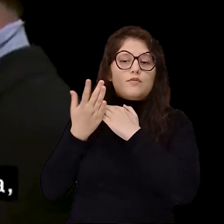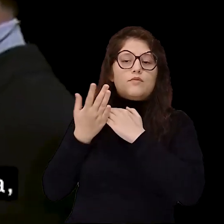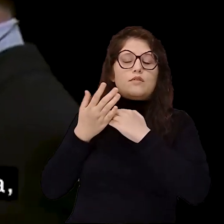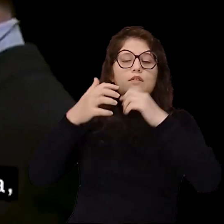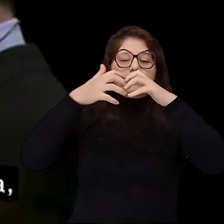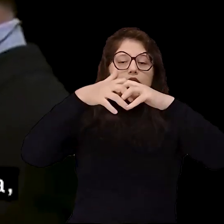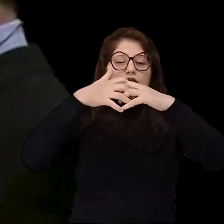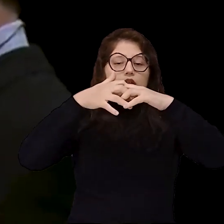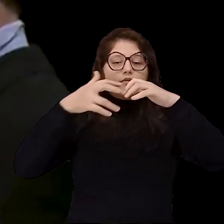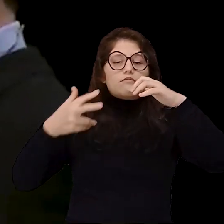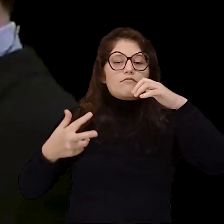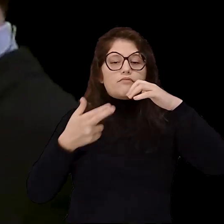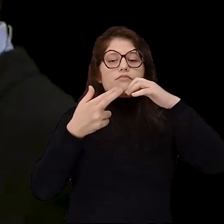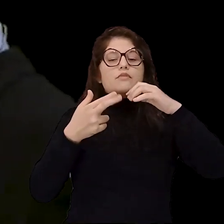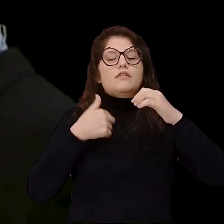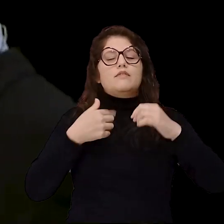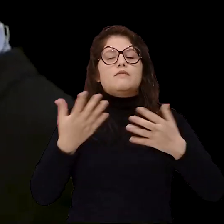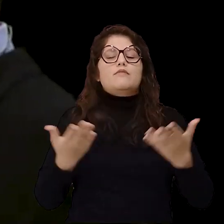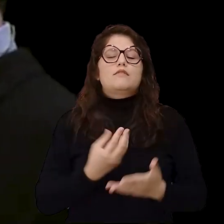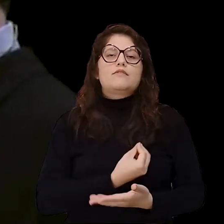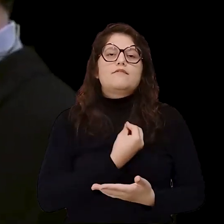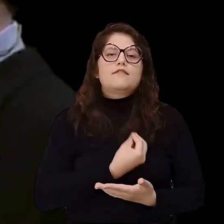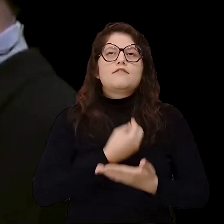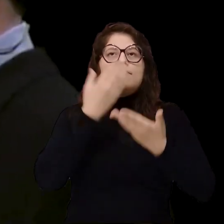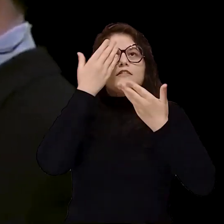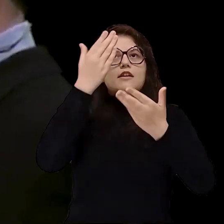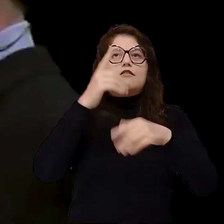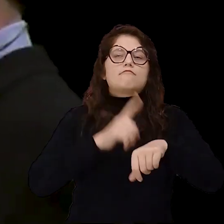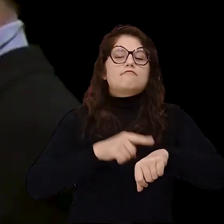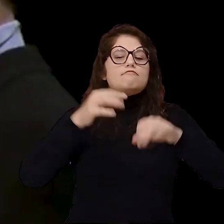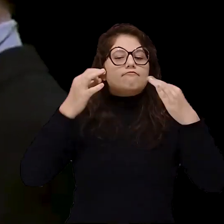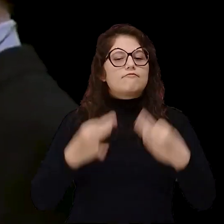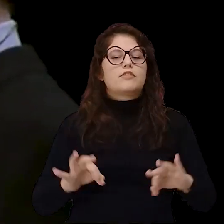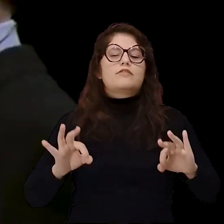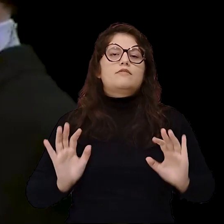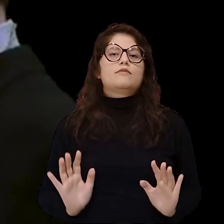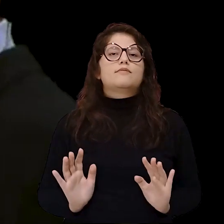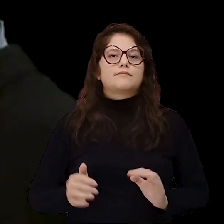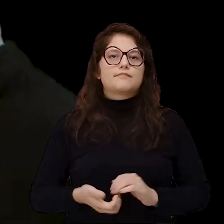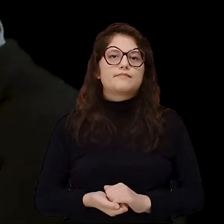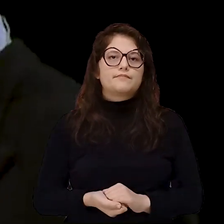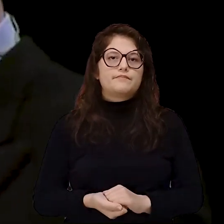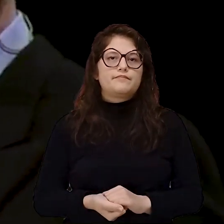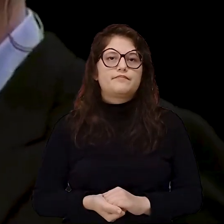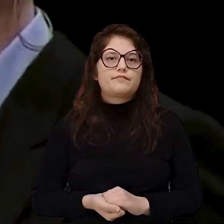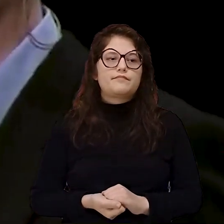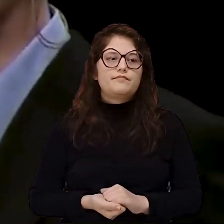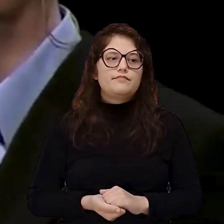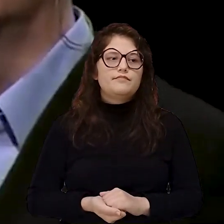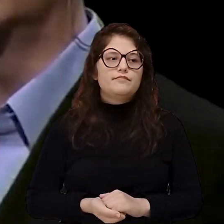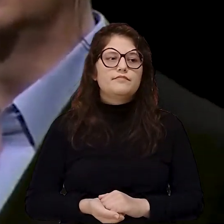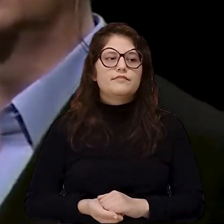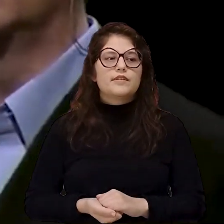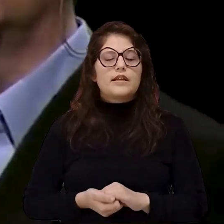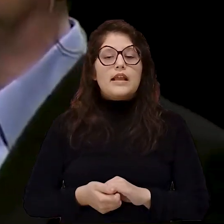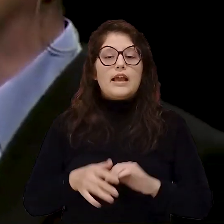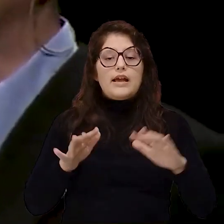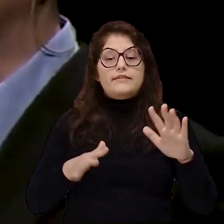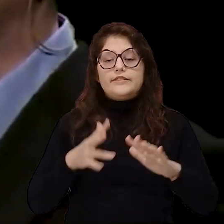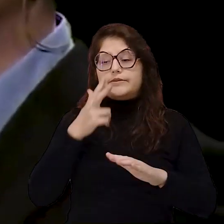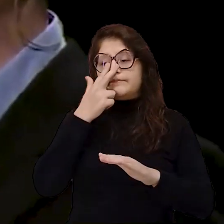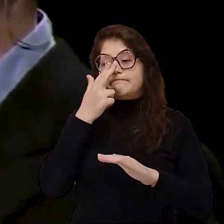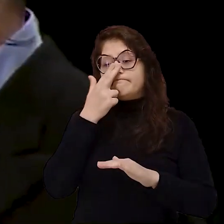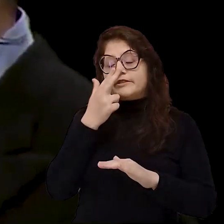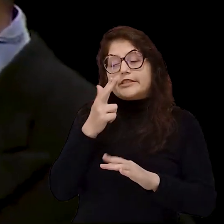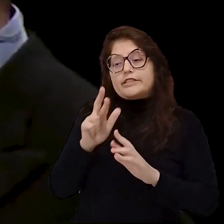parents kept me going, and so did the doctors, and I had the surgery. I'm alive and grateful. We